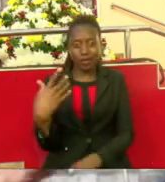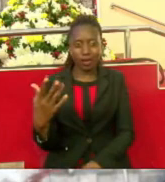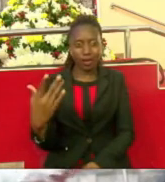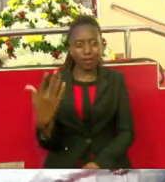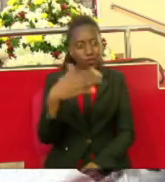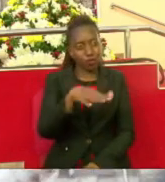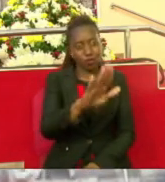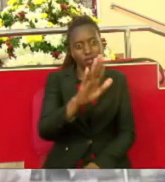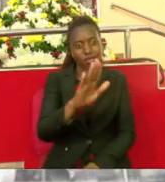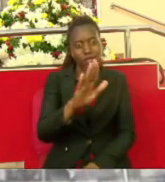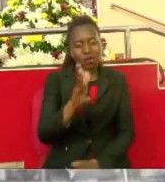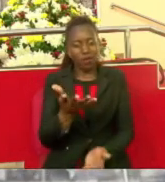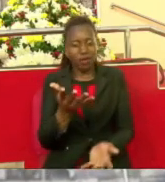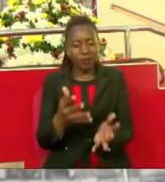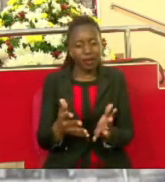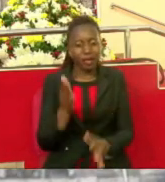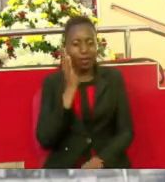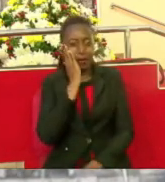as a mother or a father,